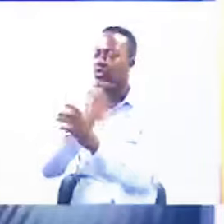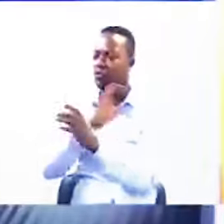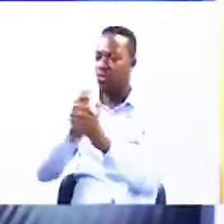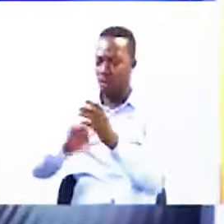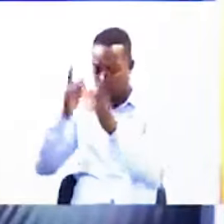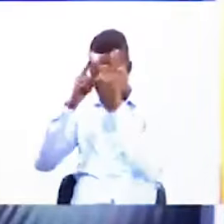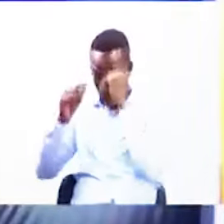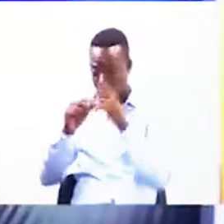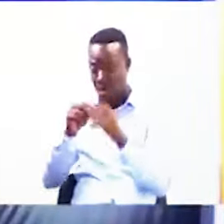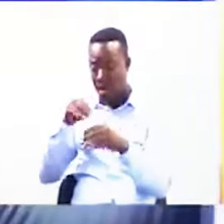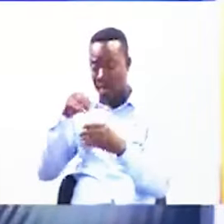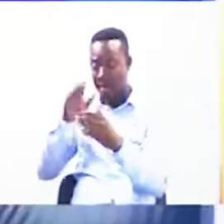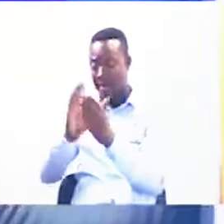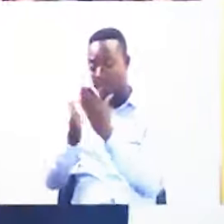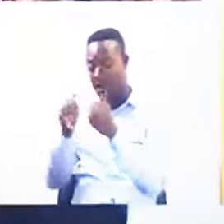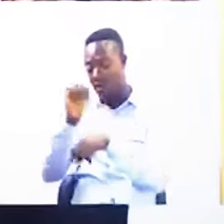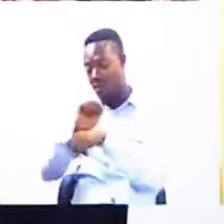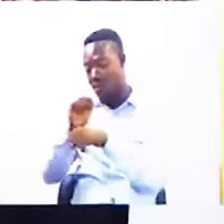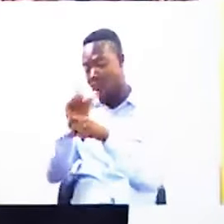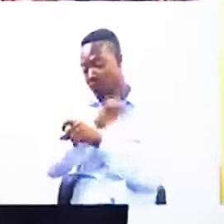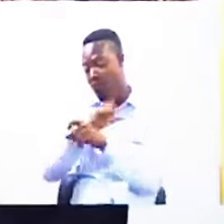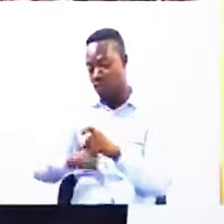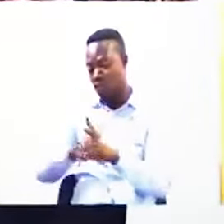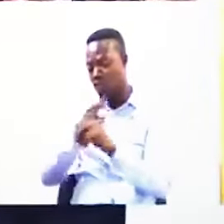one will be justified.